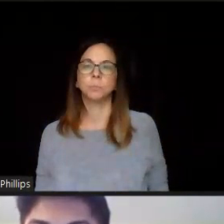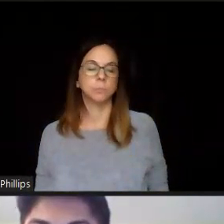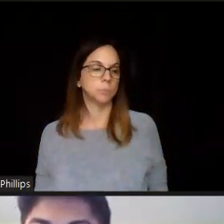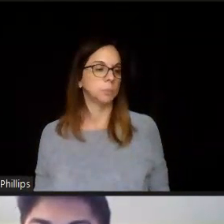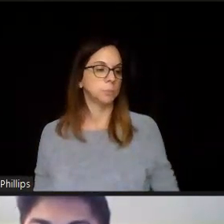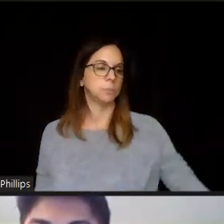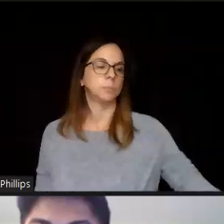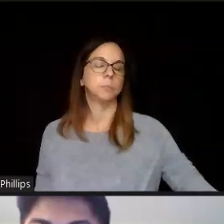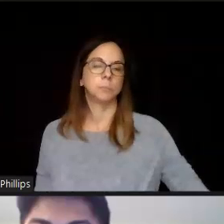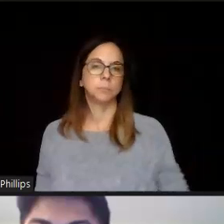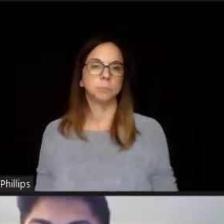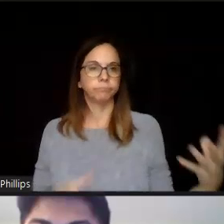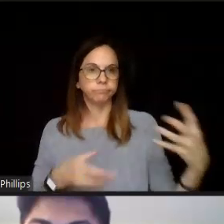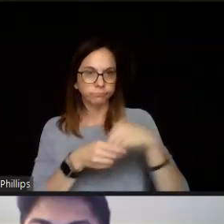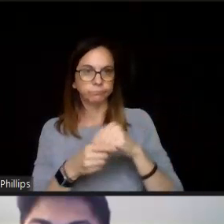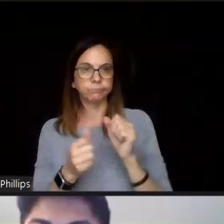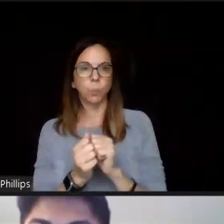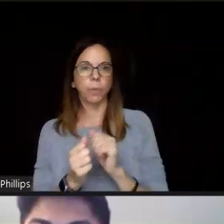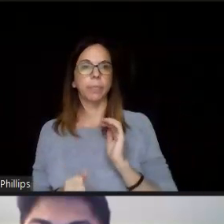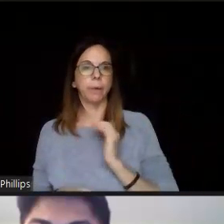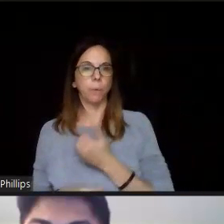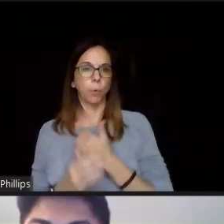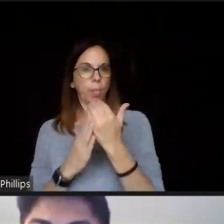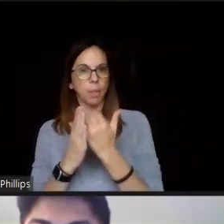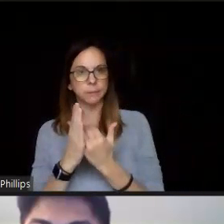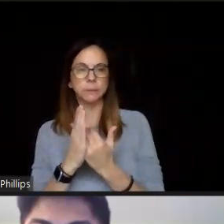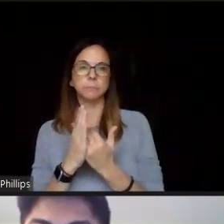and engaged with our lesson.